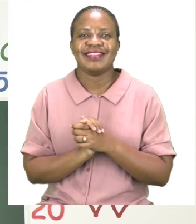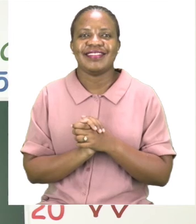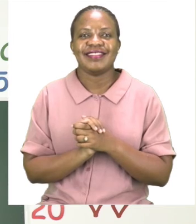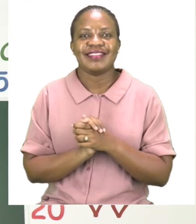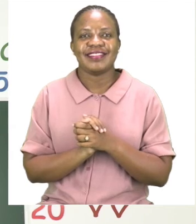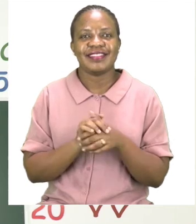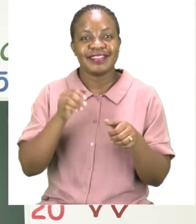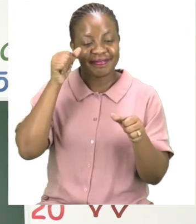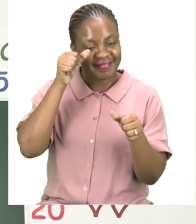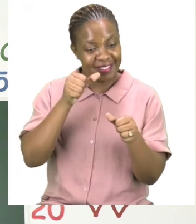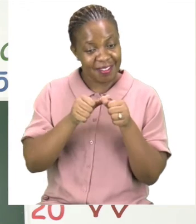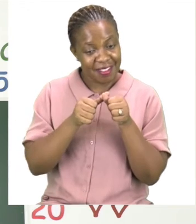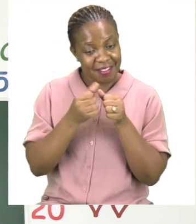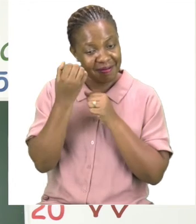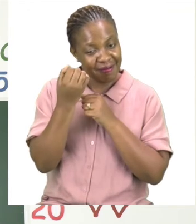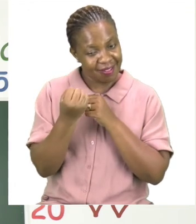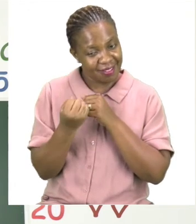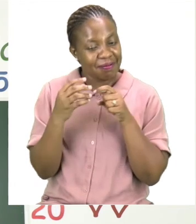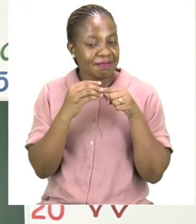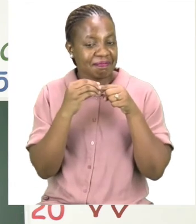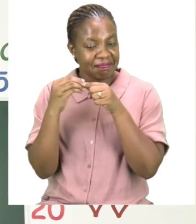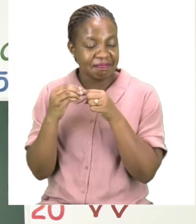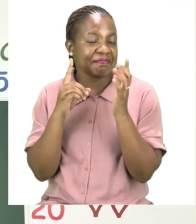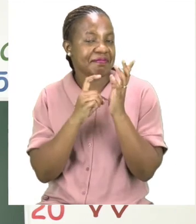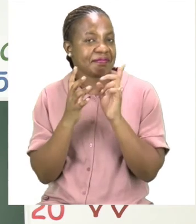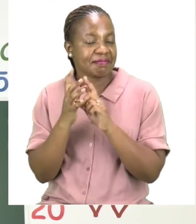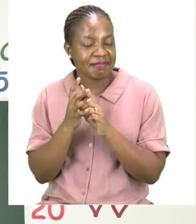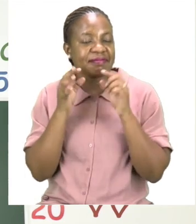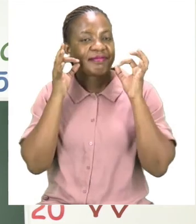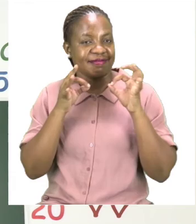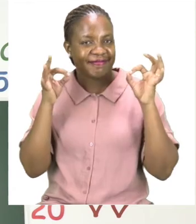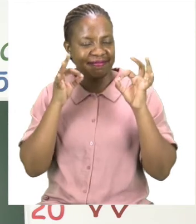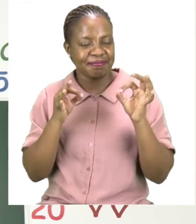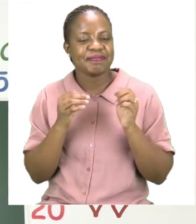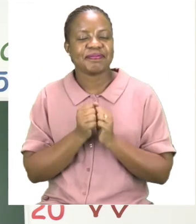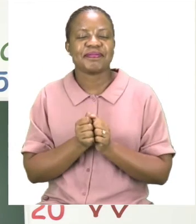Remember, we have our special sanitizing song, so let us sing it together.